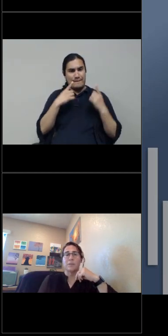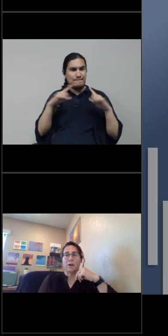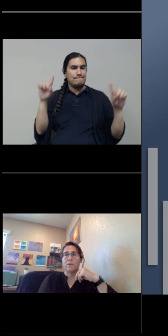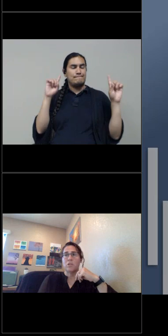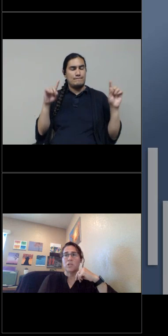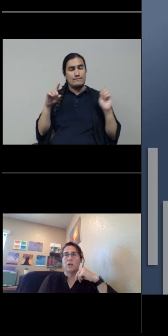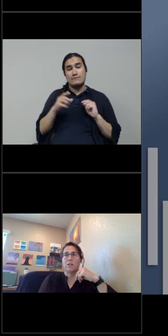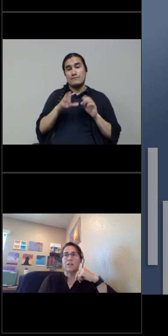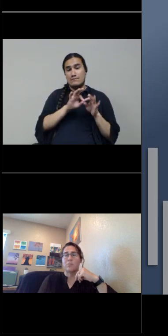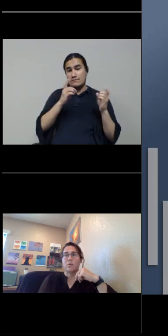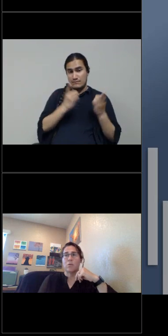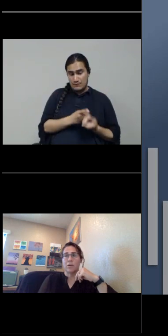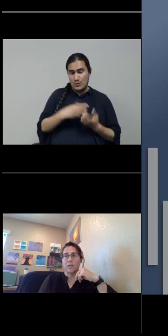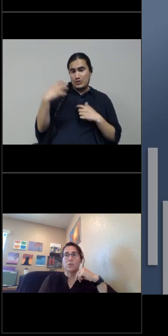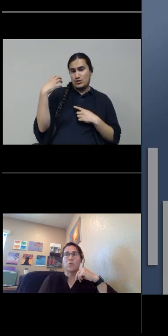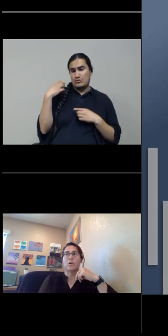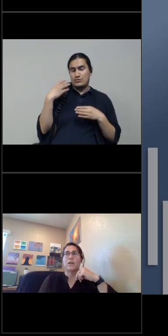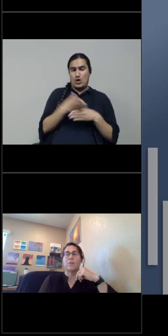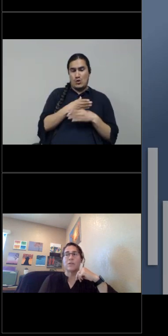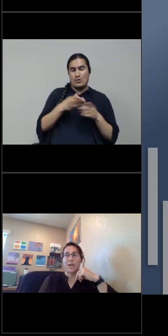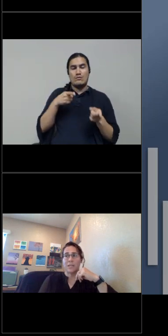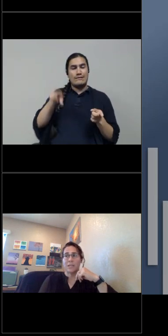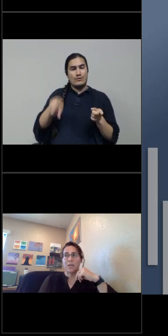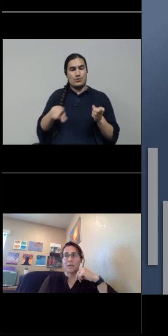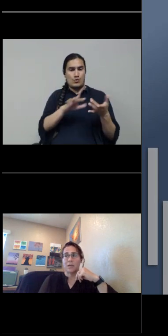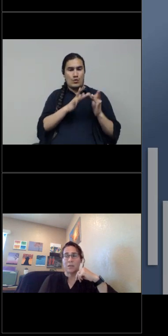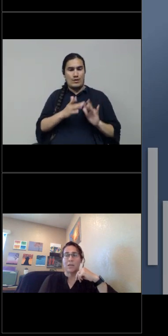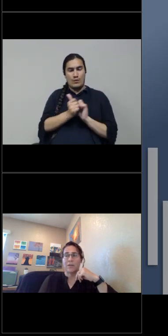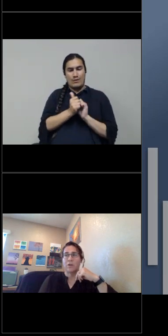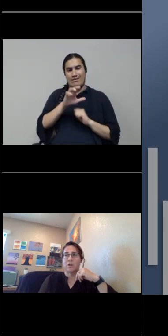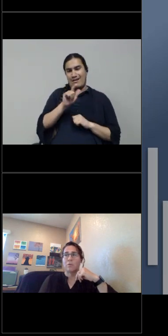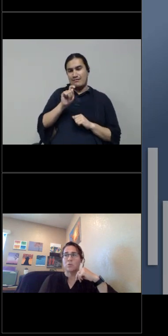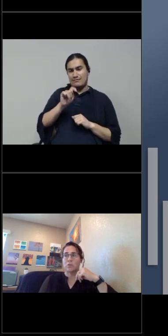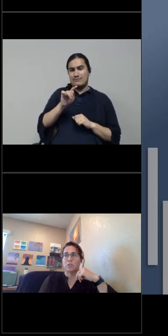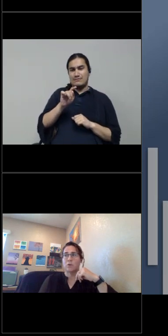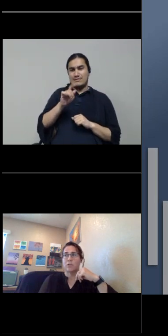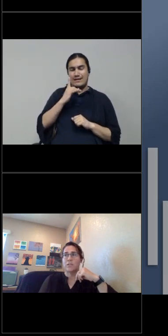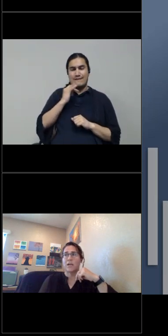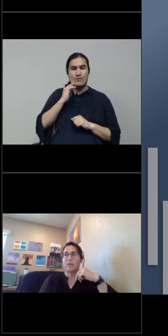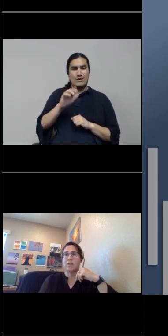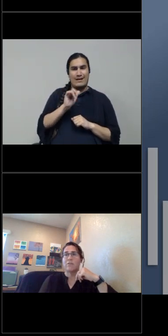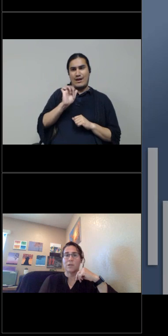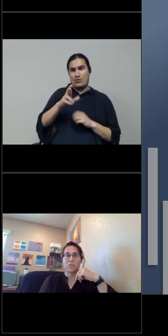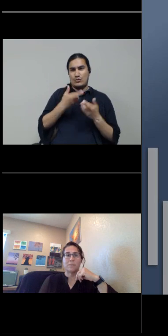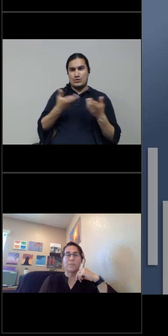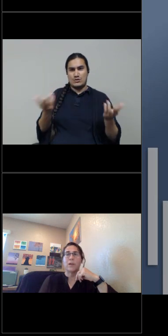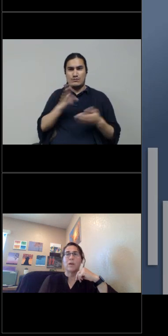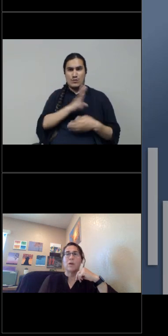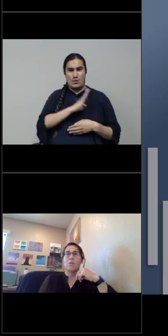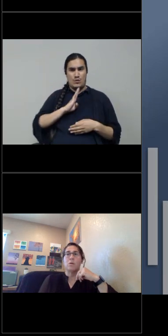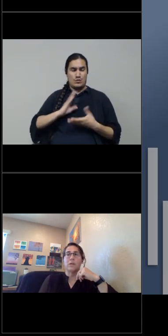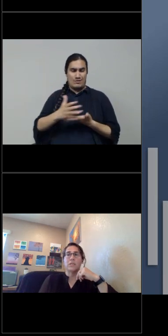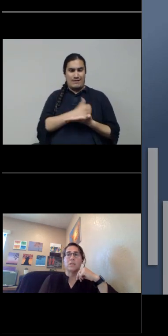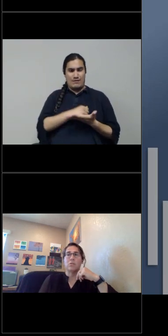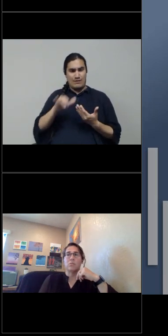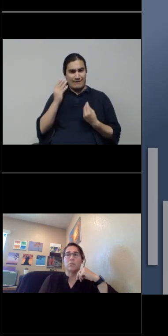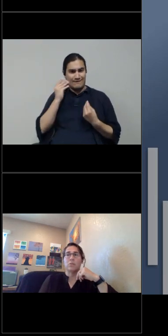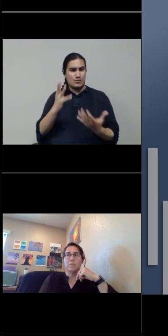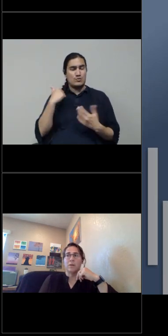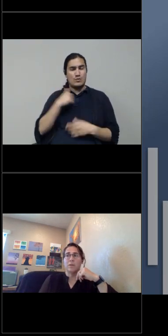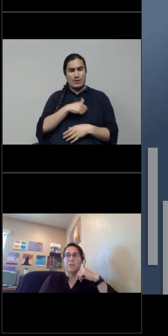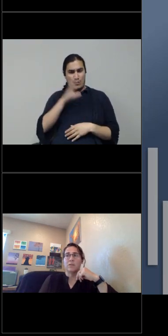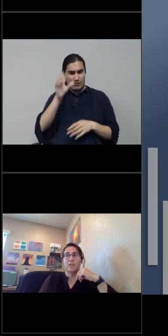The department shared that they will need to coordinate with CalSTA and the California Air Resources Board to gather the information. We will continue